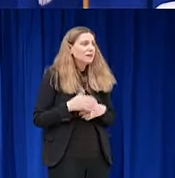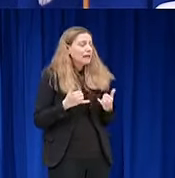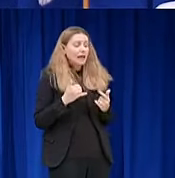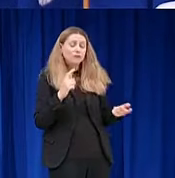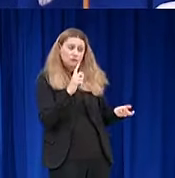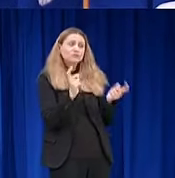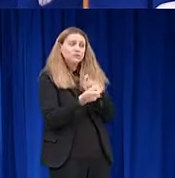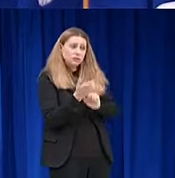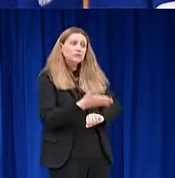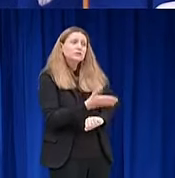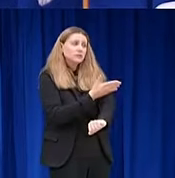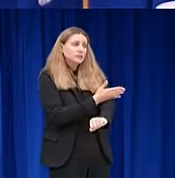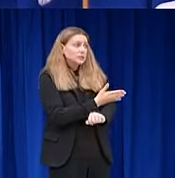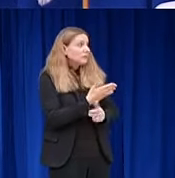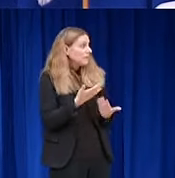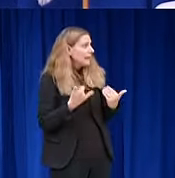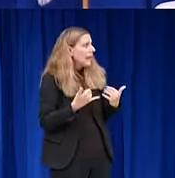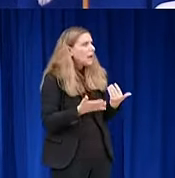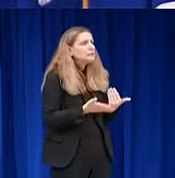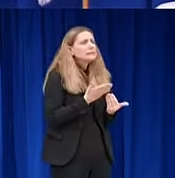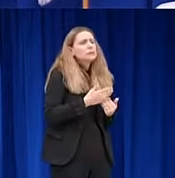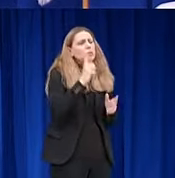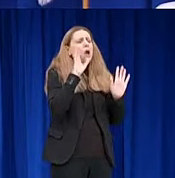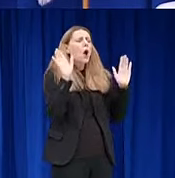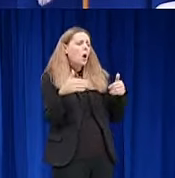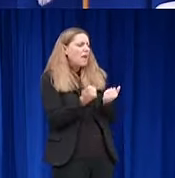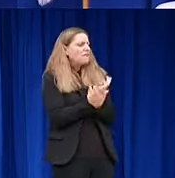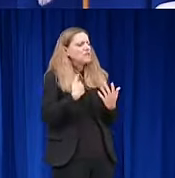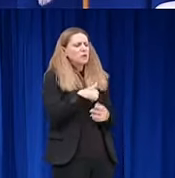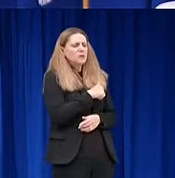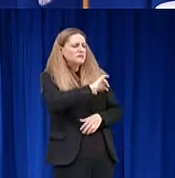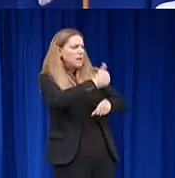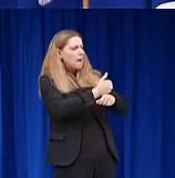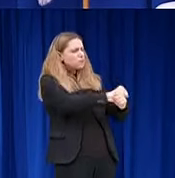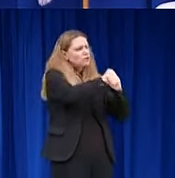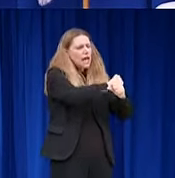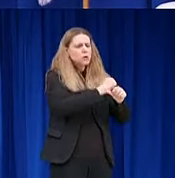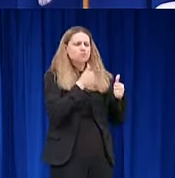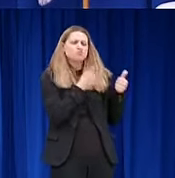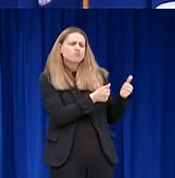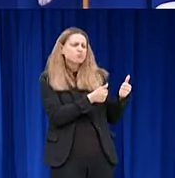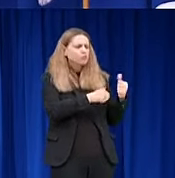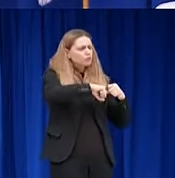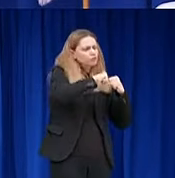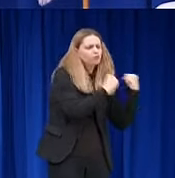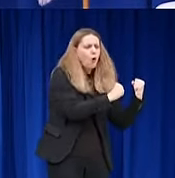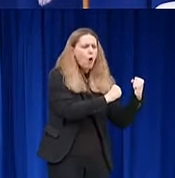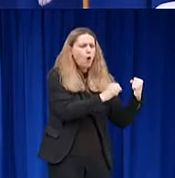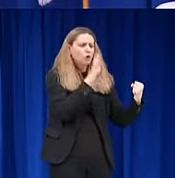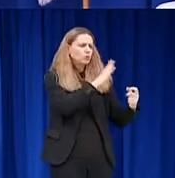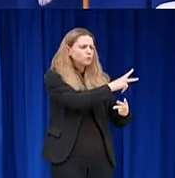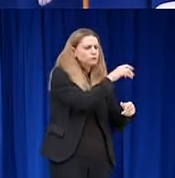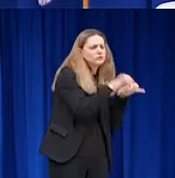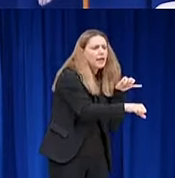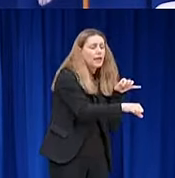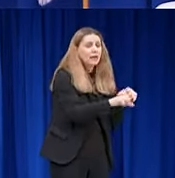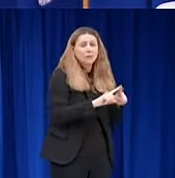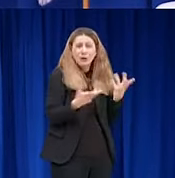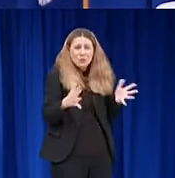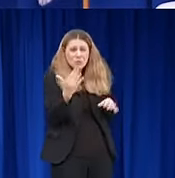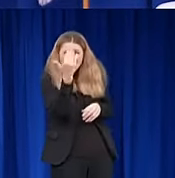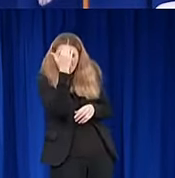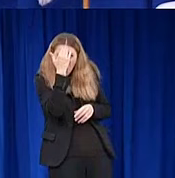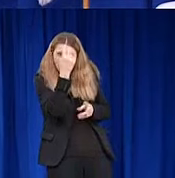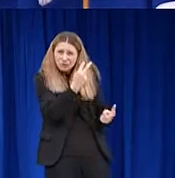place are ironclad. But we know from the twists and turns of recent history that hard-won victories are not